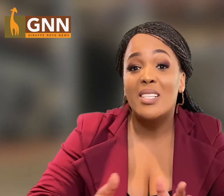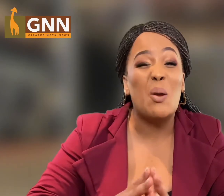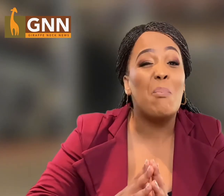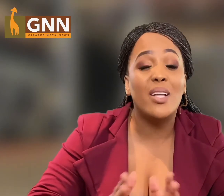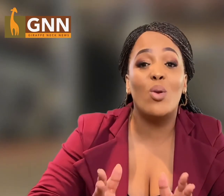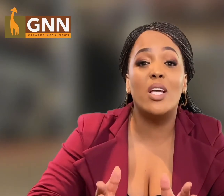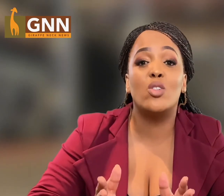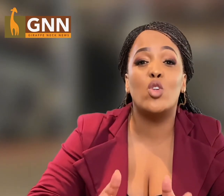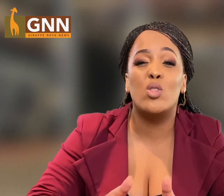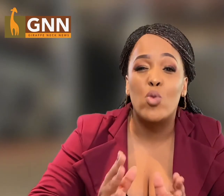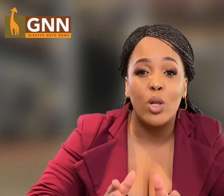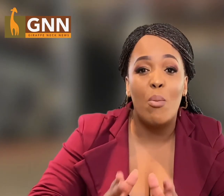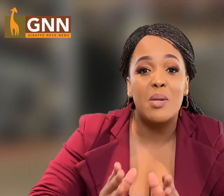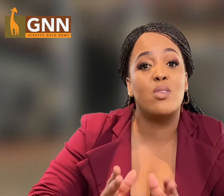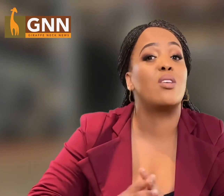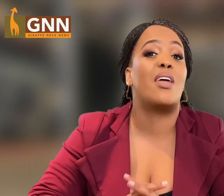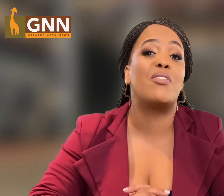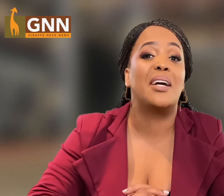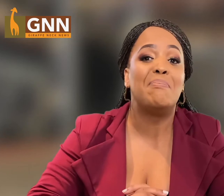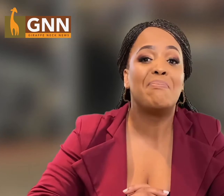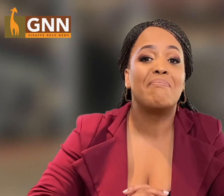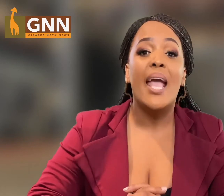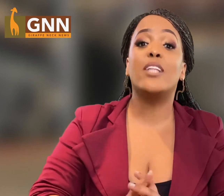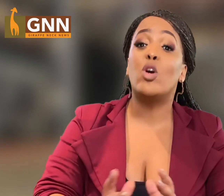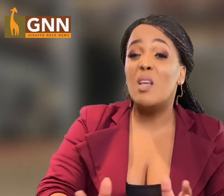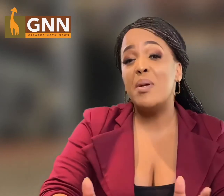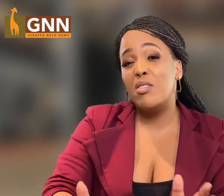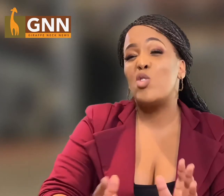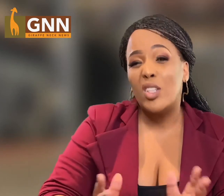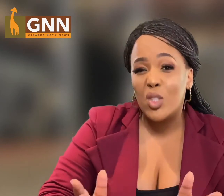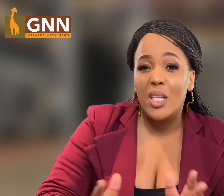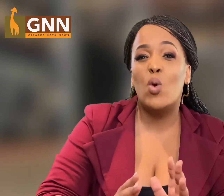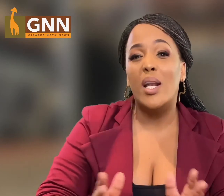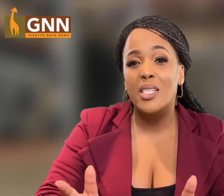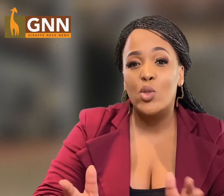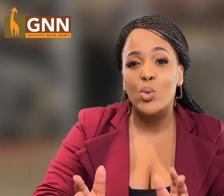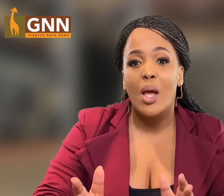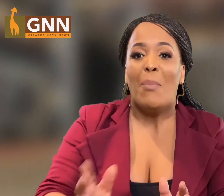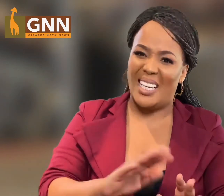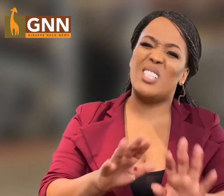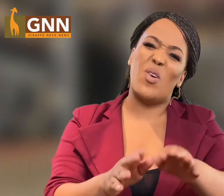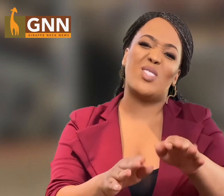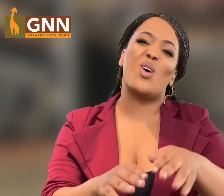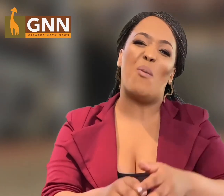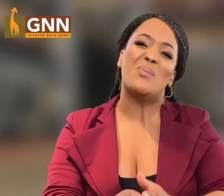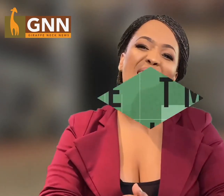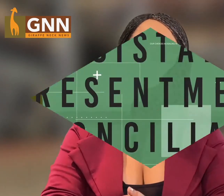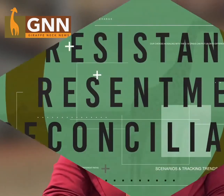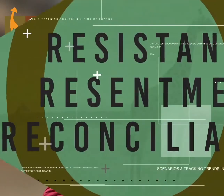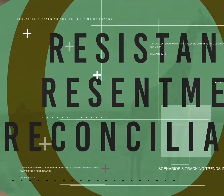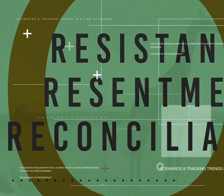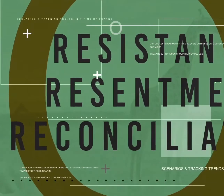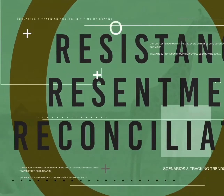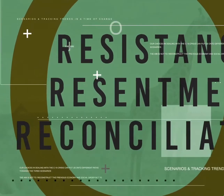fair, such a big donation shows real commitment to South Africa. It shows a bit of structural inequality too, but let's focus on the commitment.